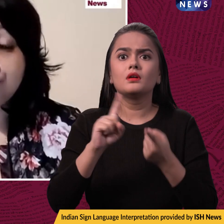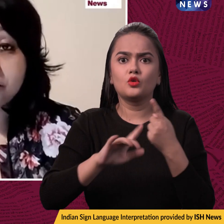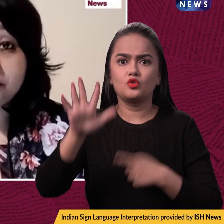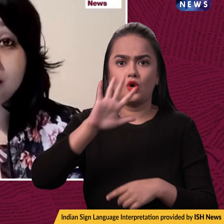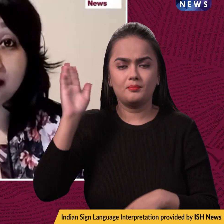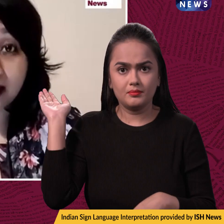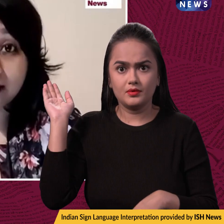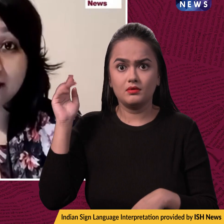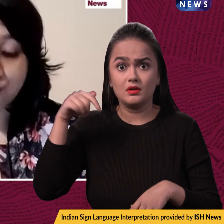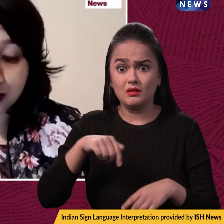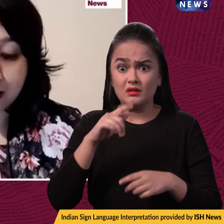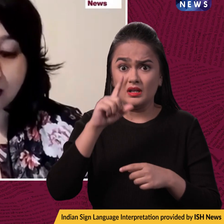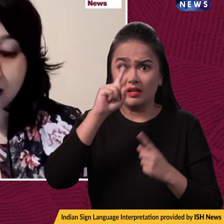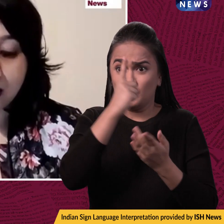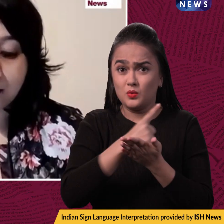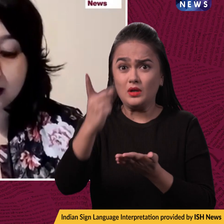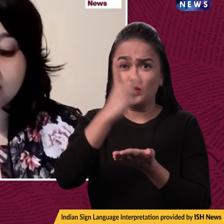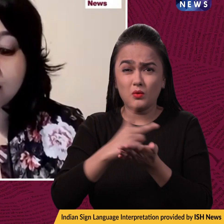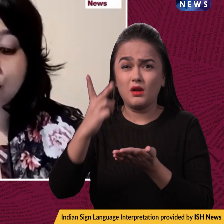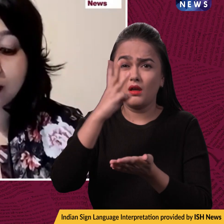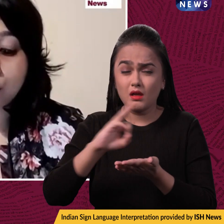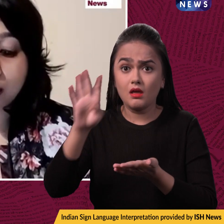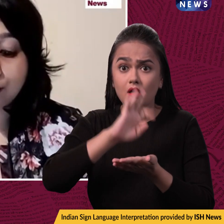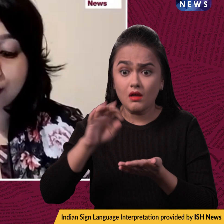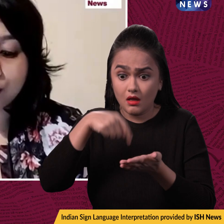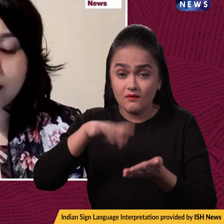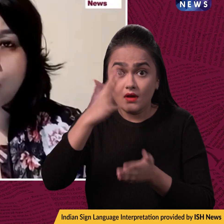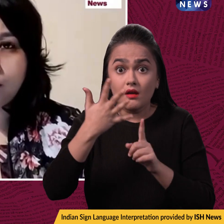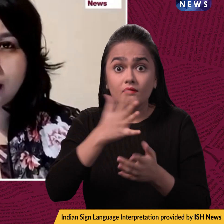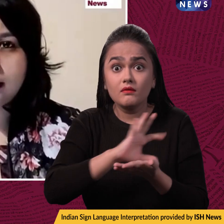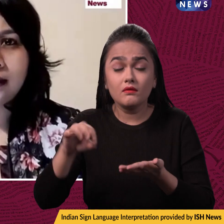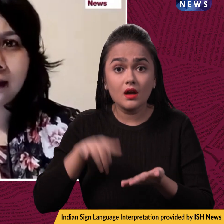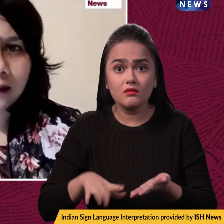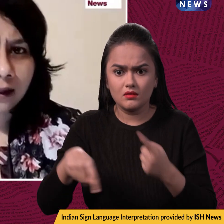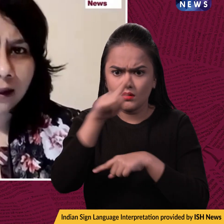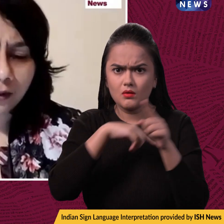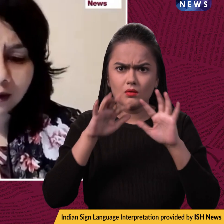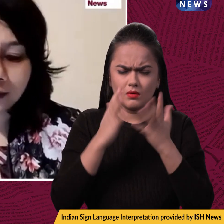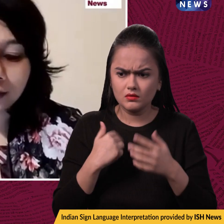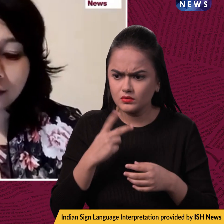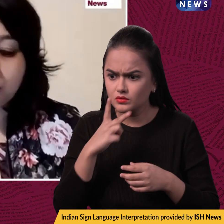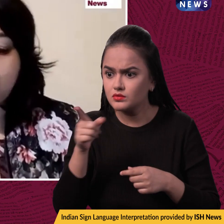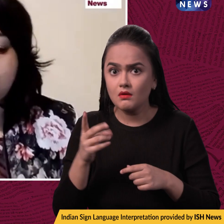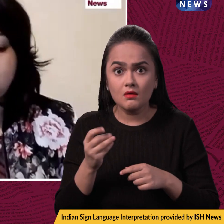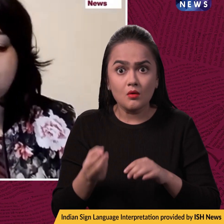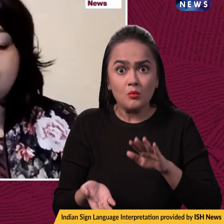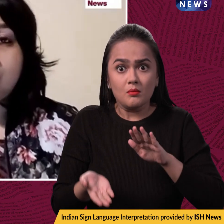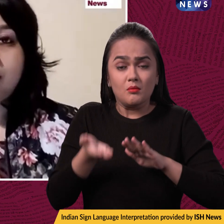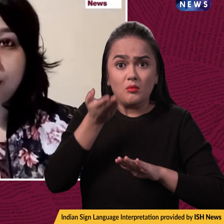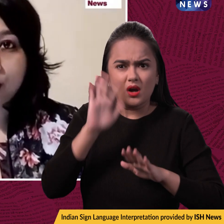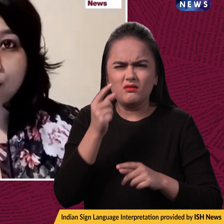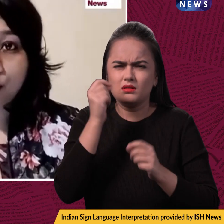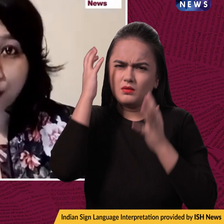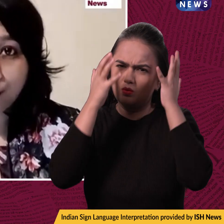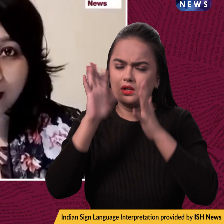for the 5th consecutive week, making it the only world region where COVID-19 is still increasing, which is a bit worrying because